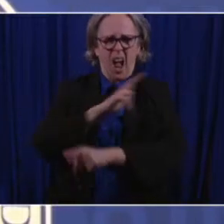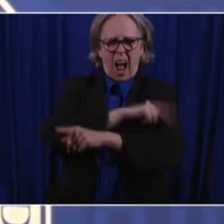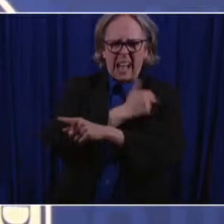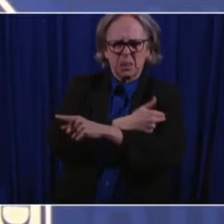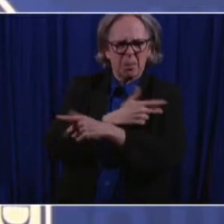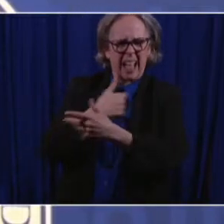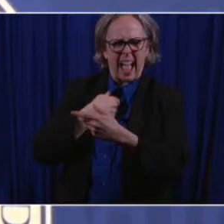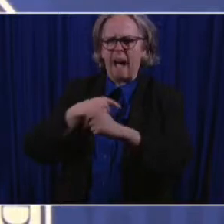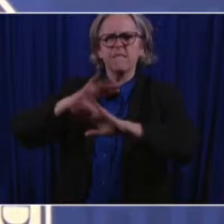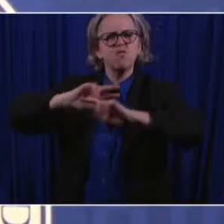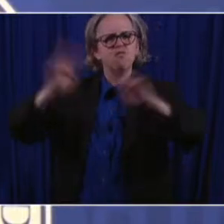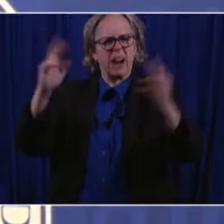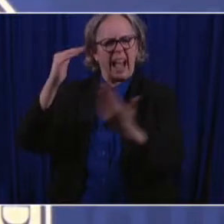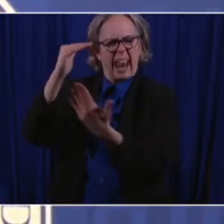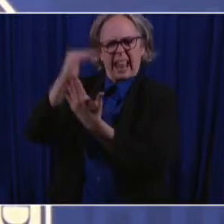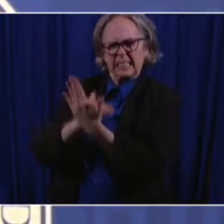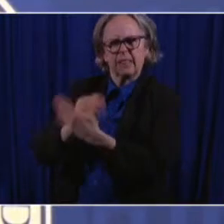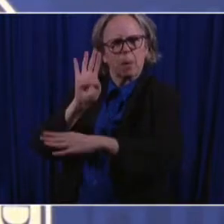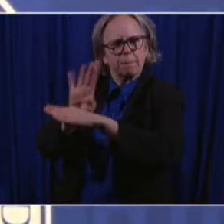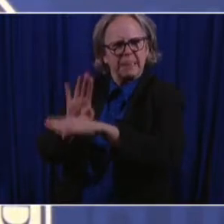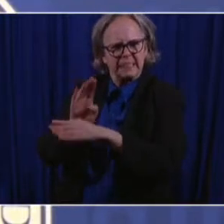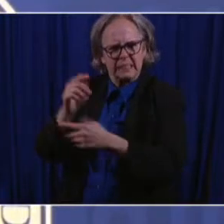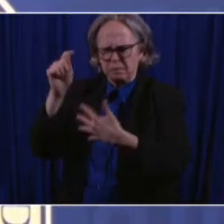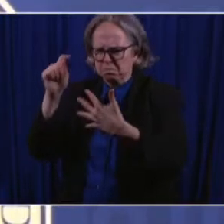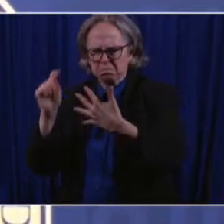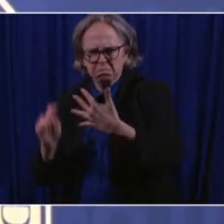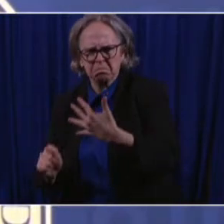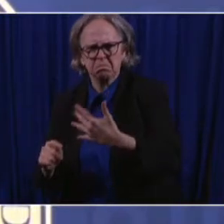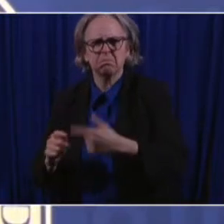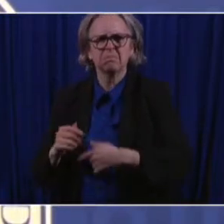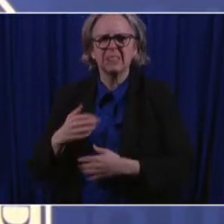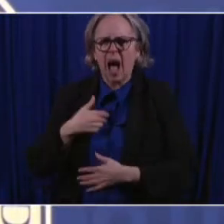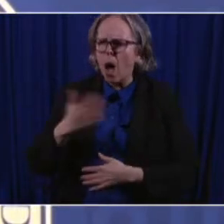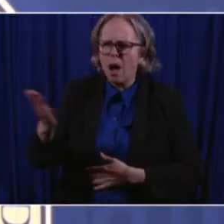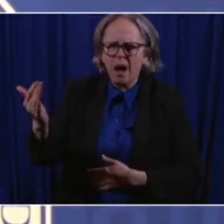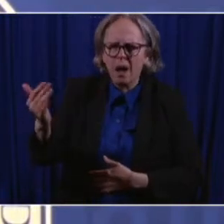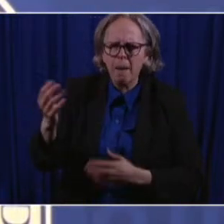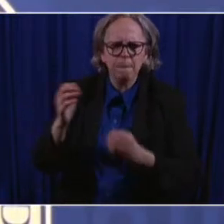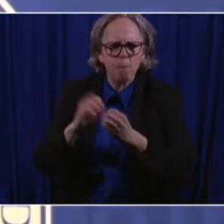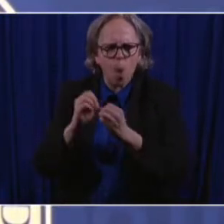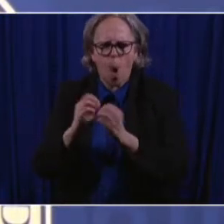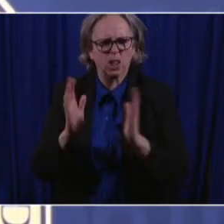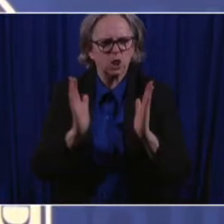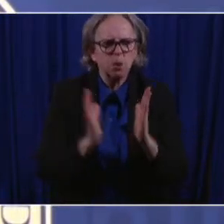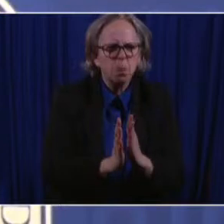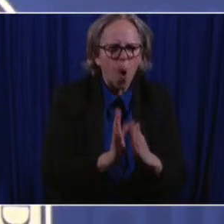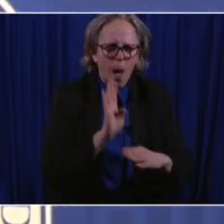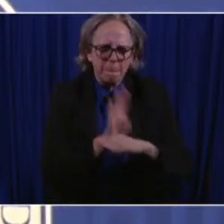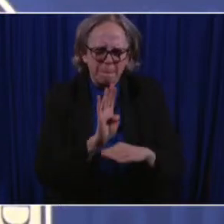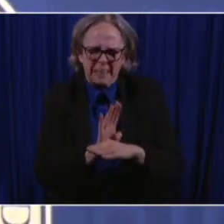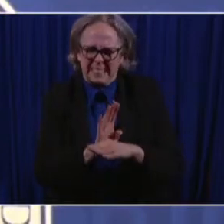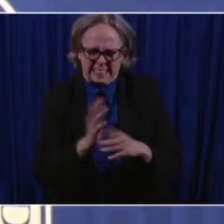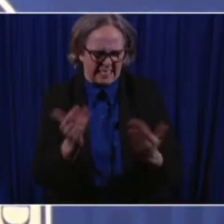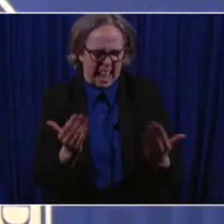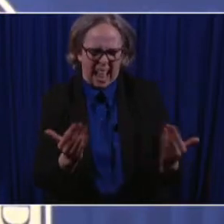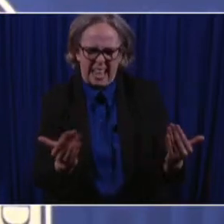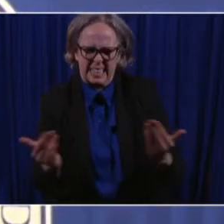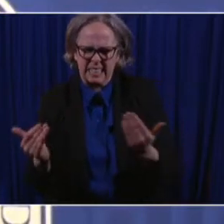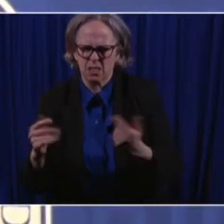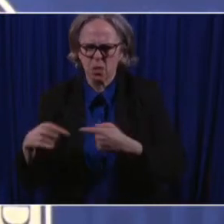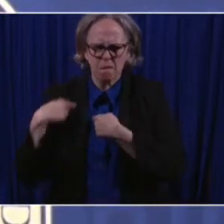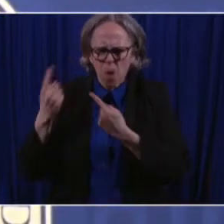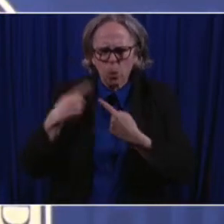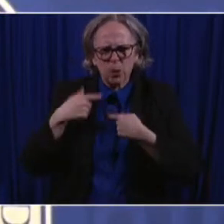of businesses, actually smaller ones. The businesses that we've been actually targeting are those larger businesses with maybe hundreds to